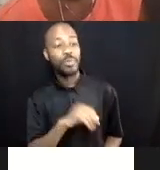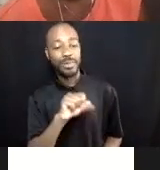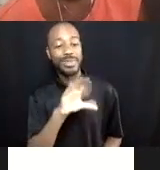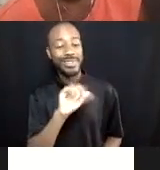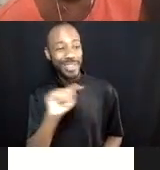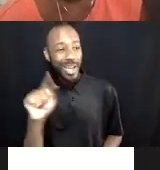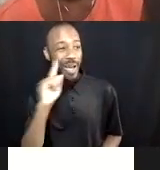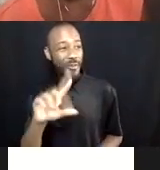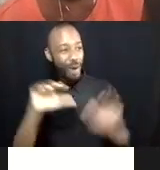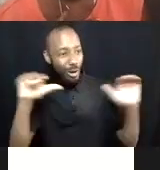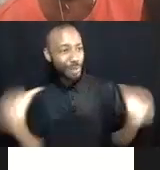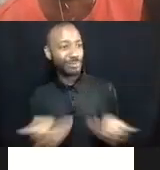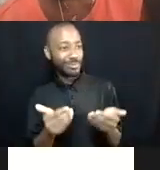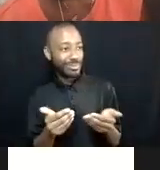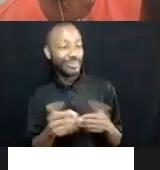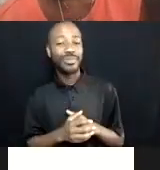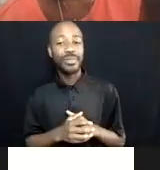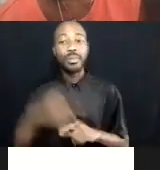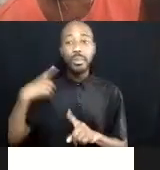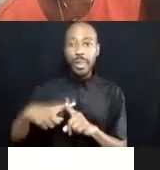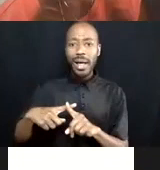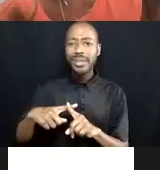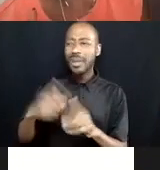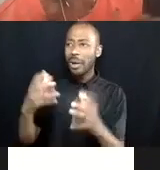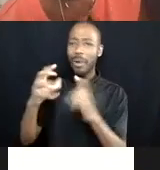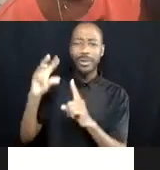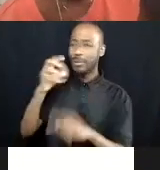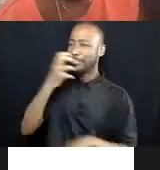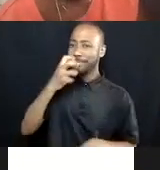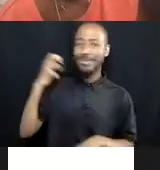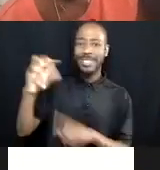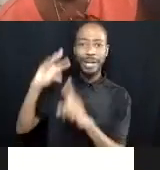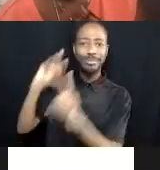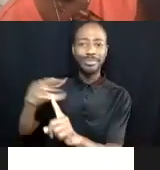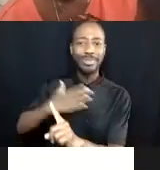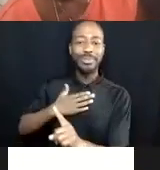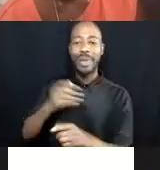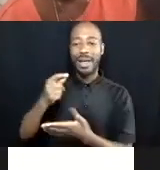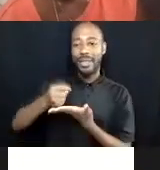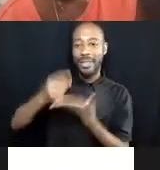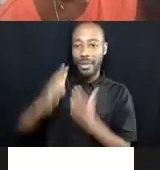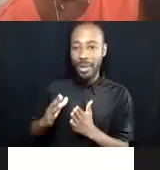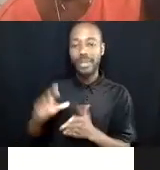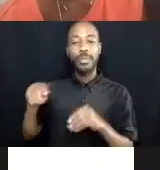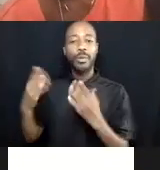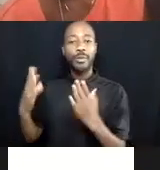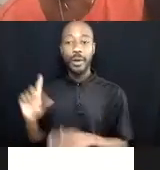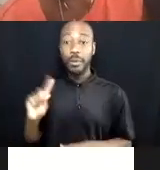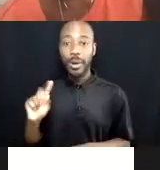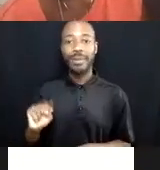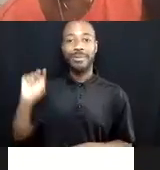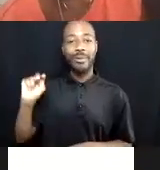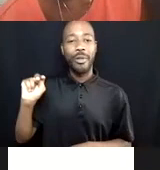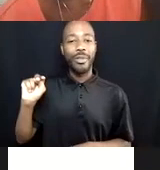that introduction. Also, shout out to my therapist. They're a provider in North Carolina. And also shout